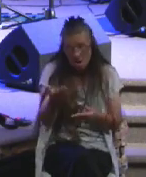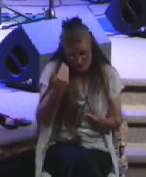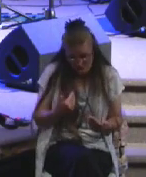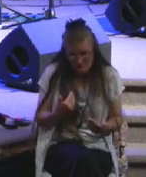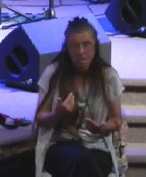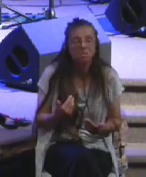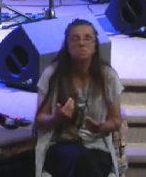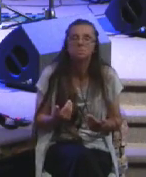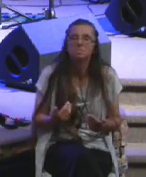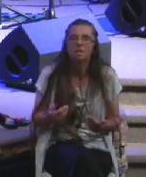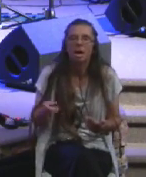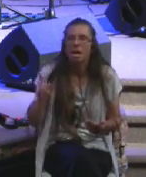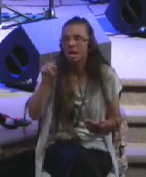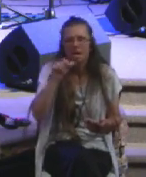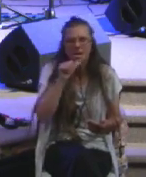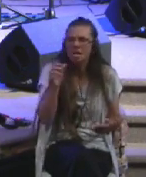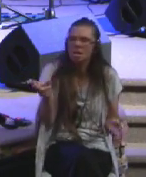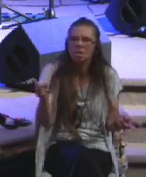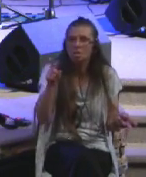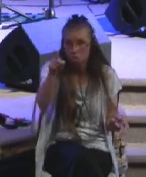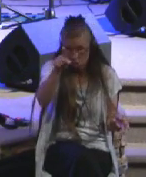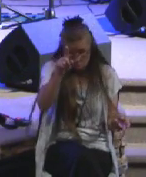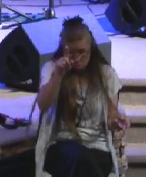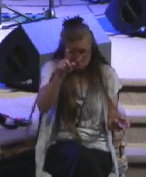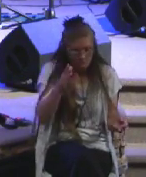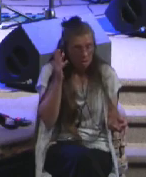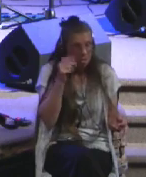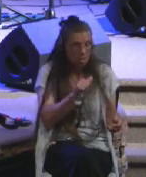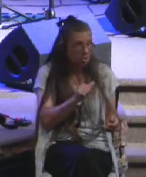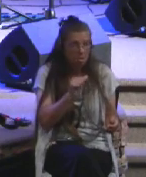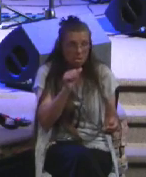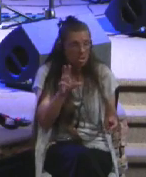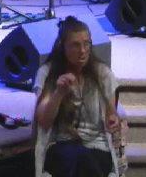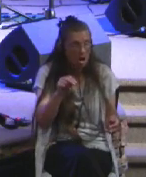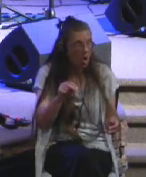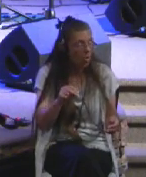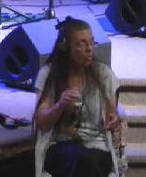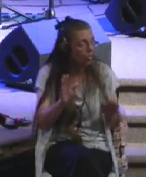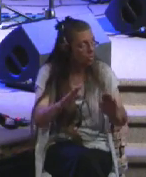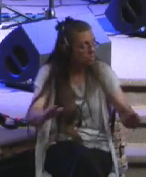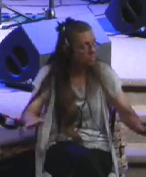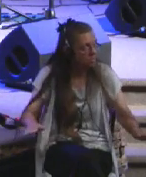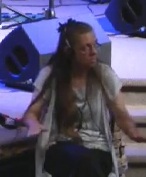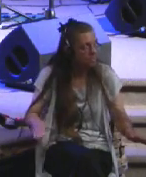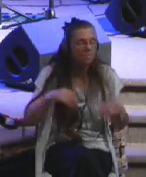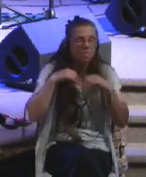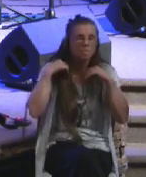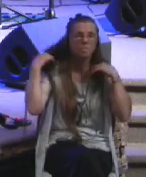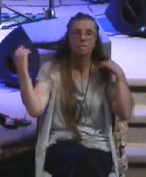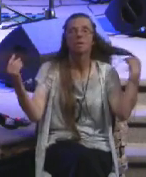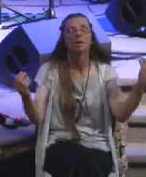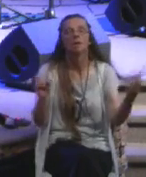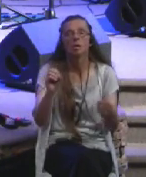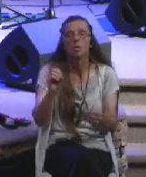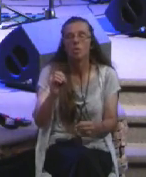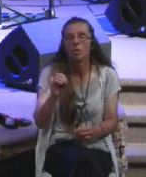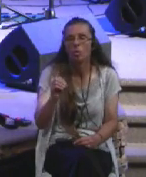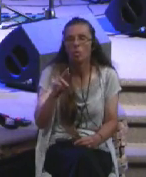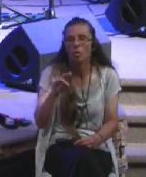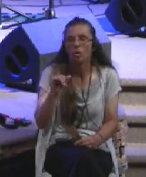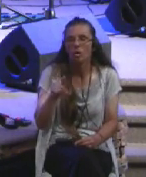Now, she doesn't have any children. So there's a thing that's tradition, it's oral tradition at that